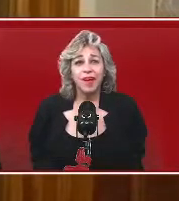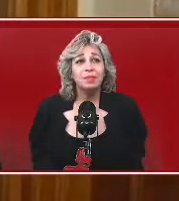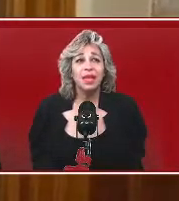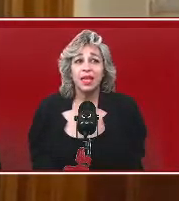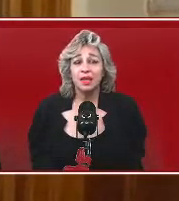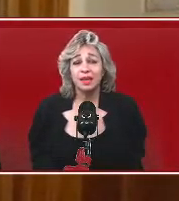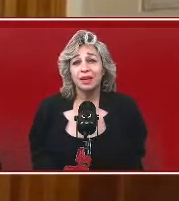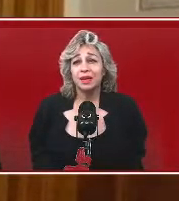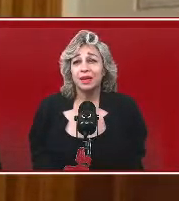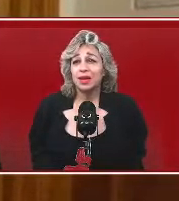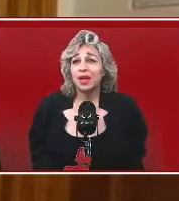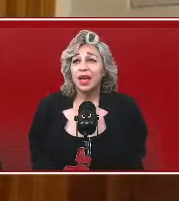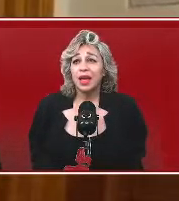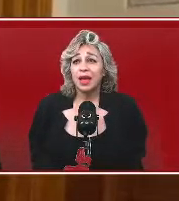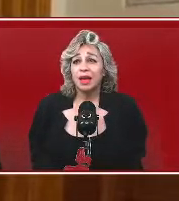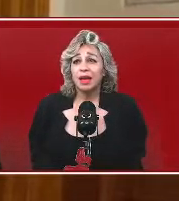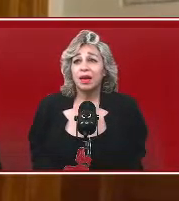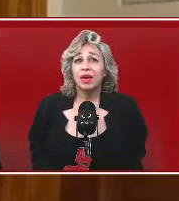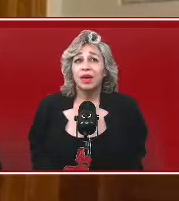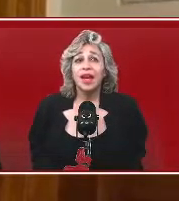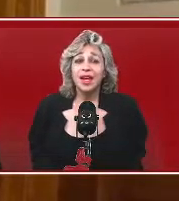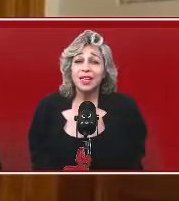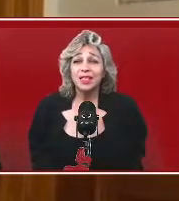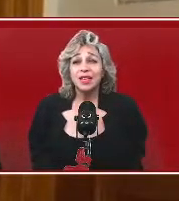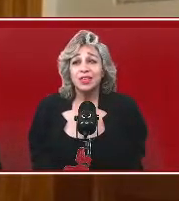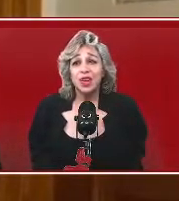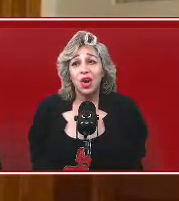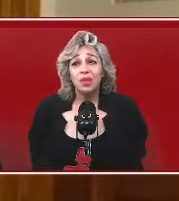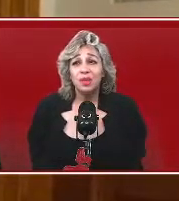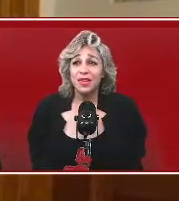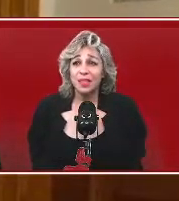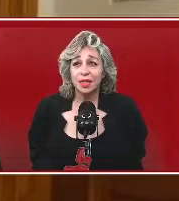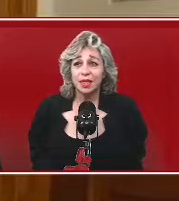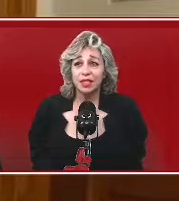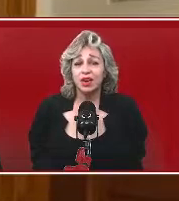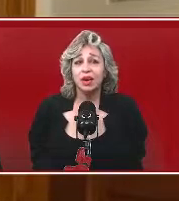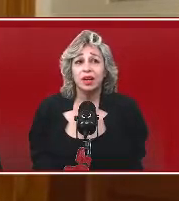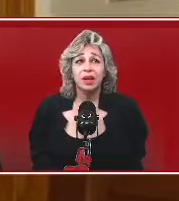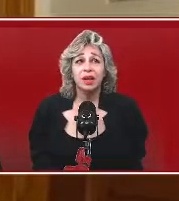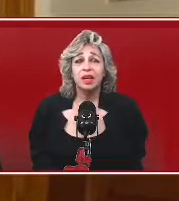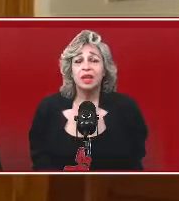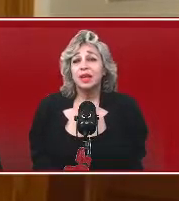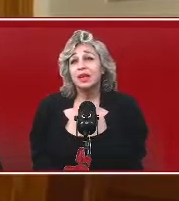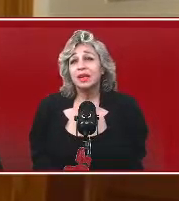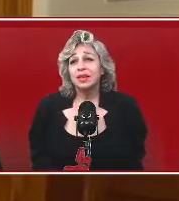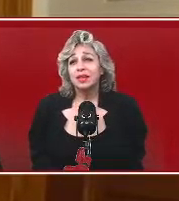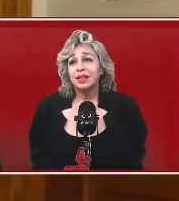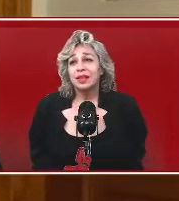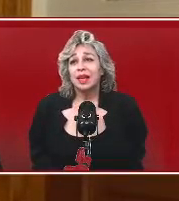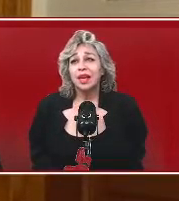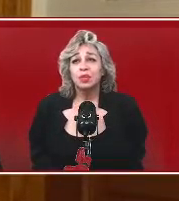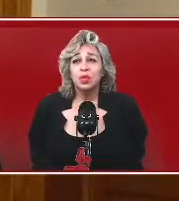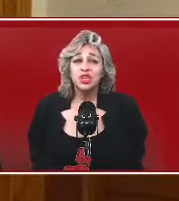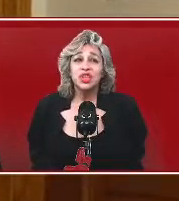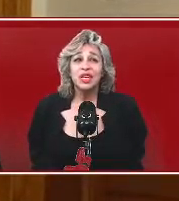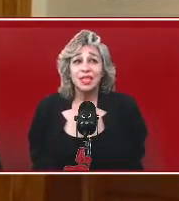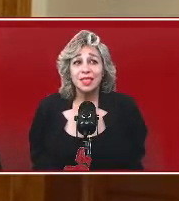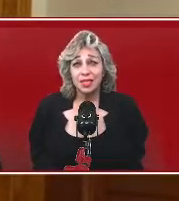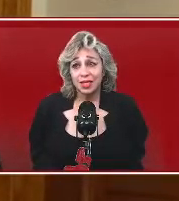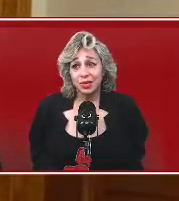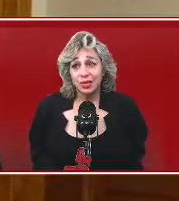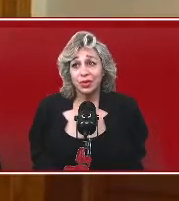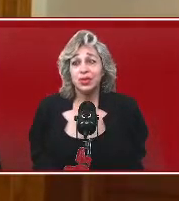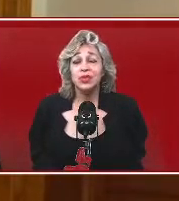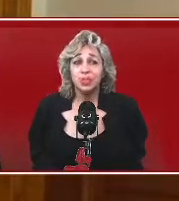my family. considero que todos los mexicanos And I consider that all the debemos Mexicans are. hacerles caso And a we los should